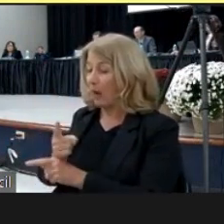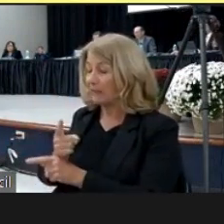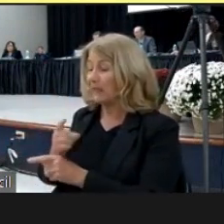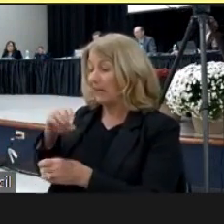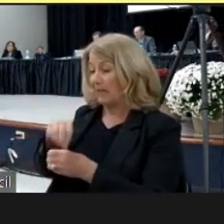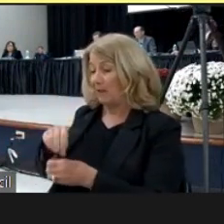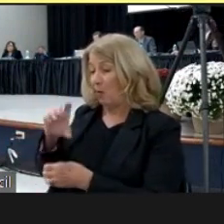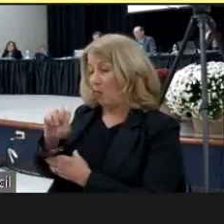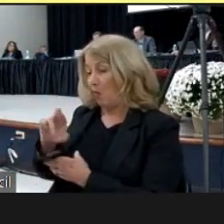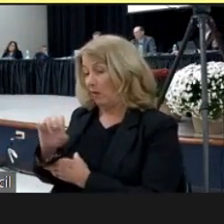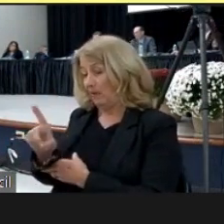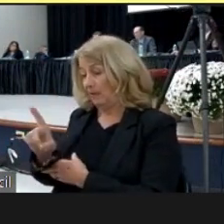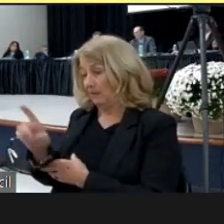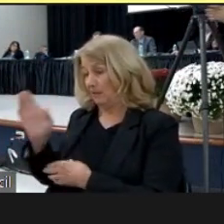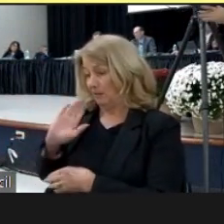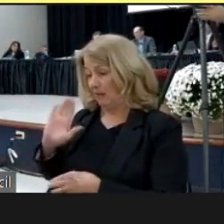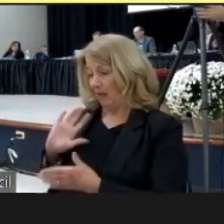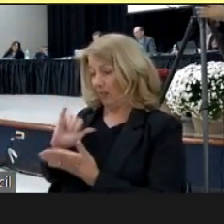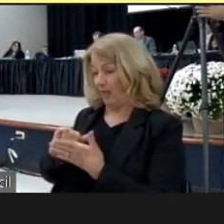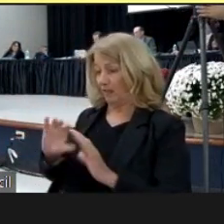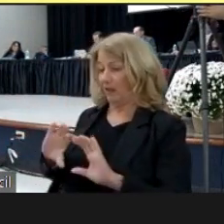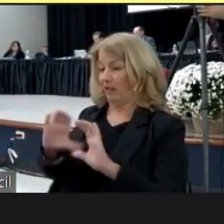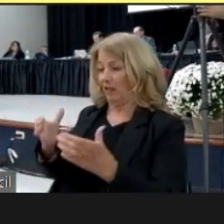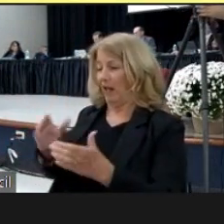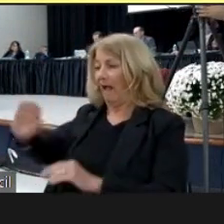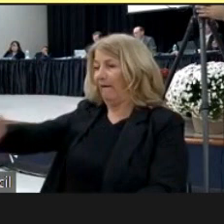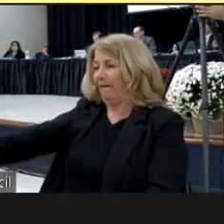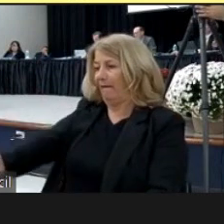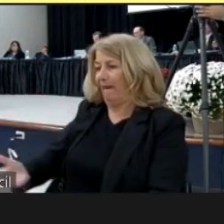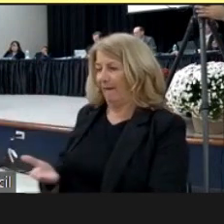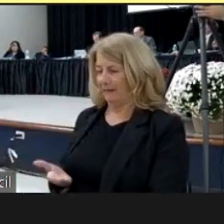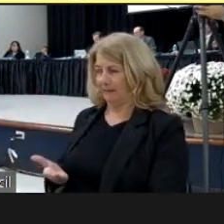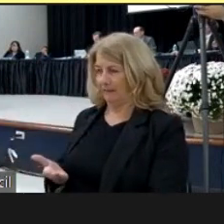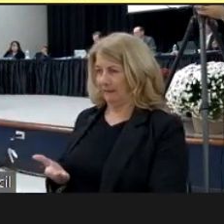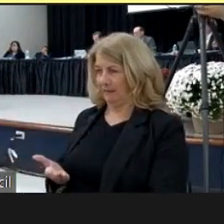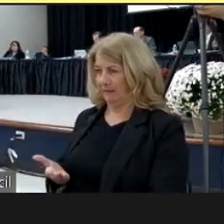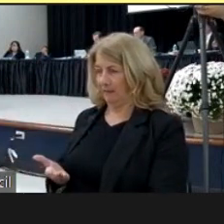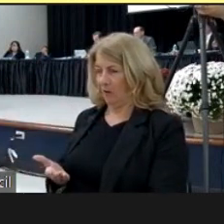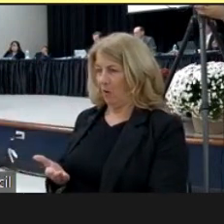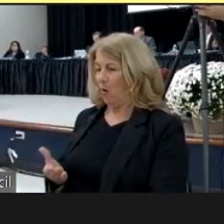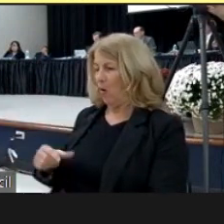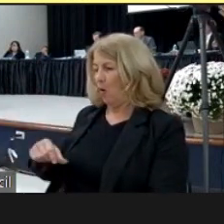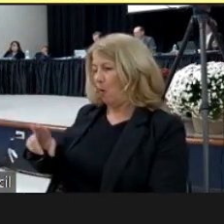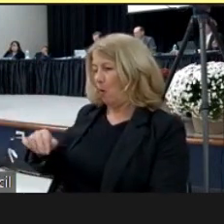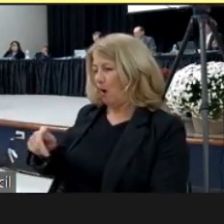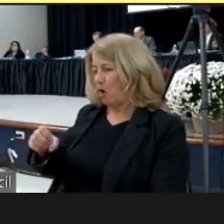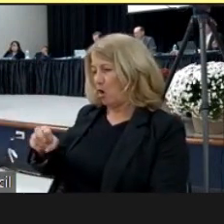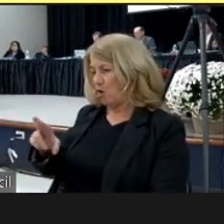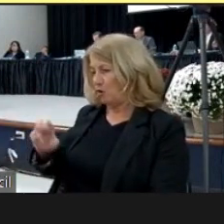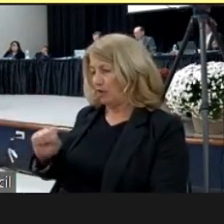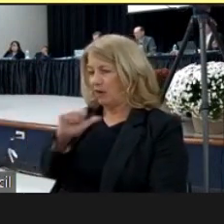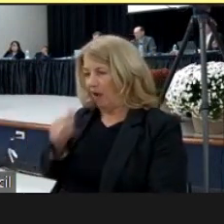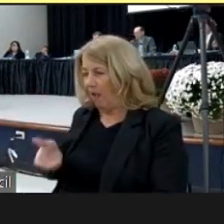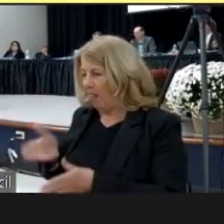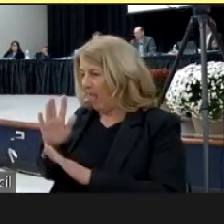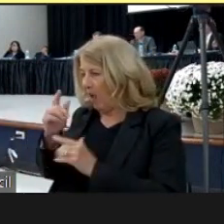ordinance, they're classified as guest quarters. And so, because they're not allowed to have that full kitchen that